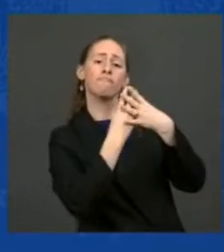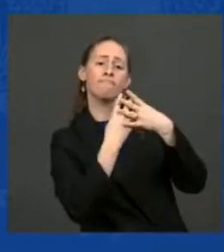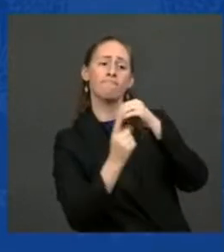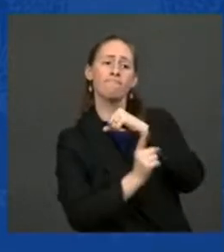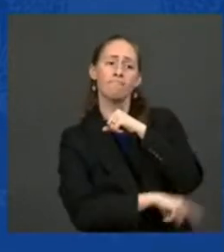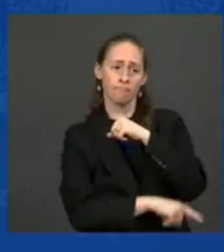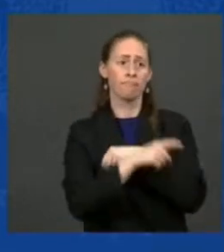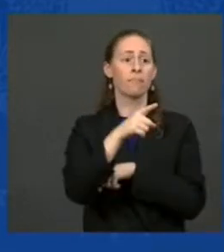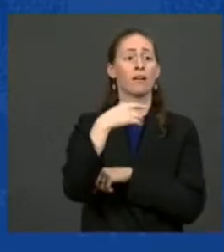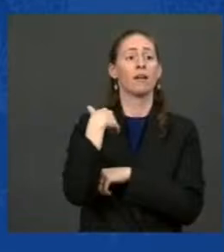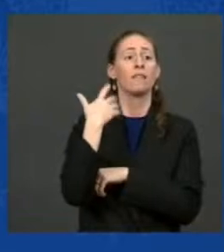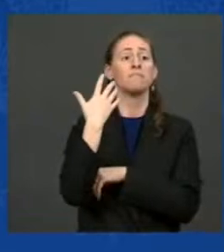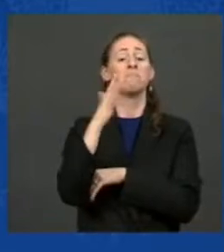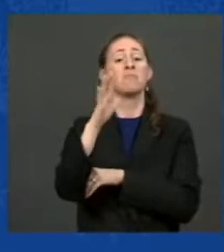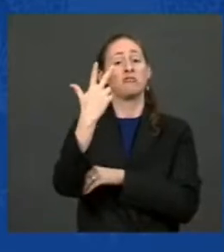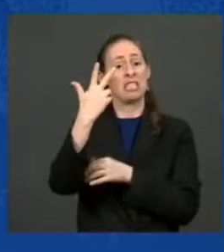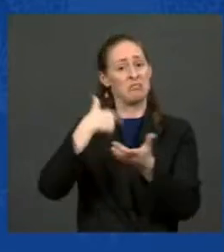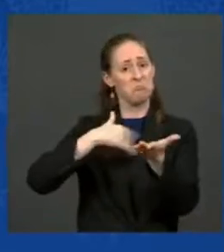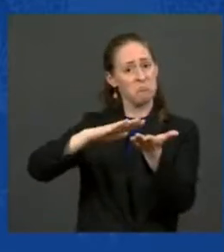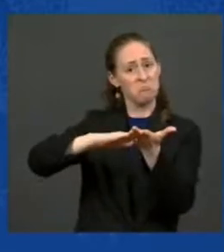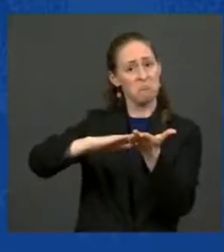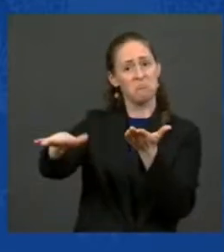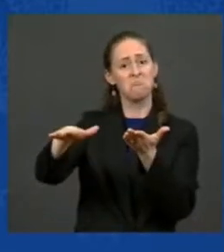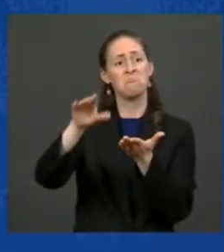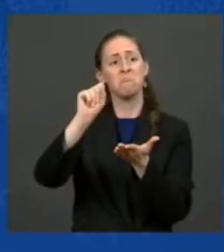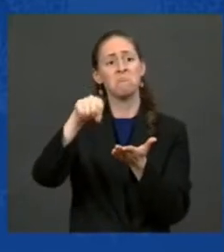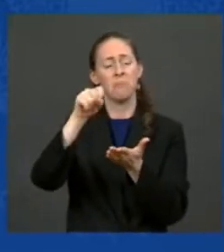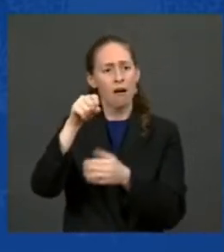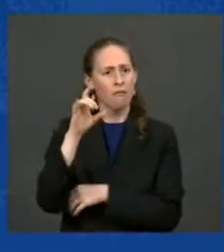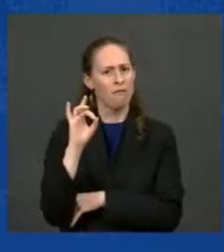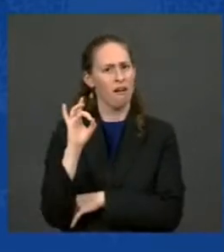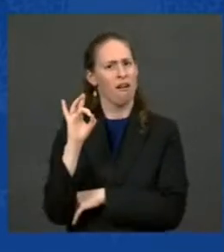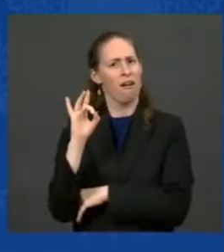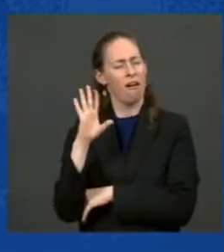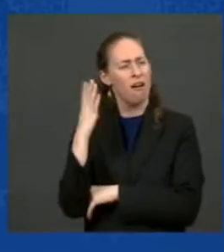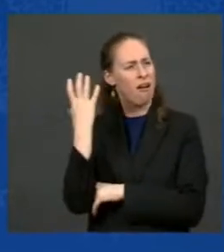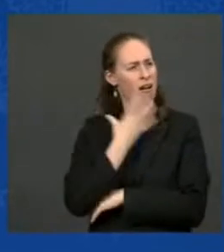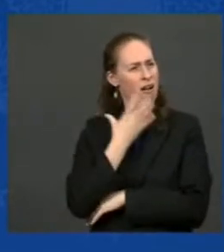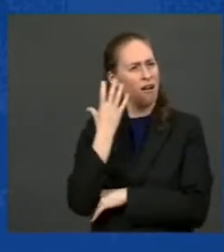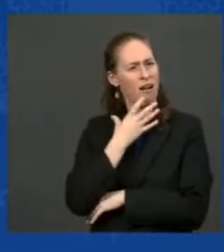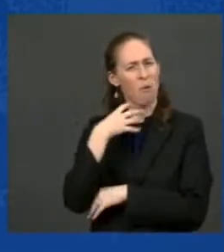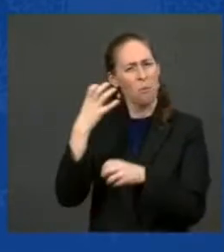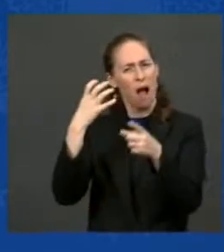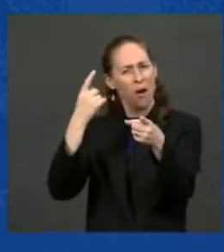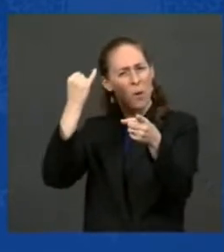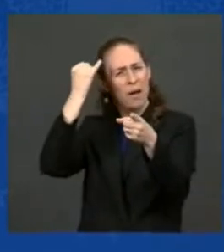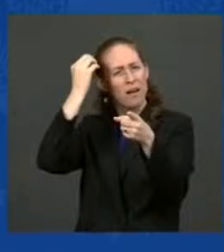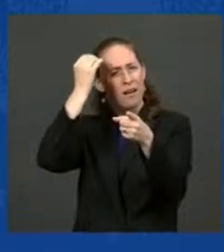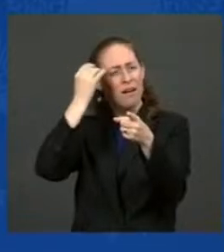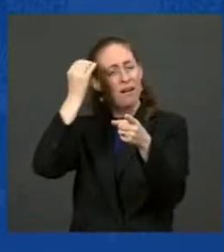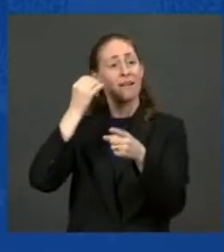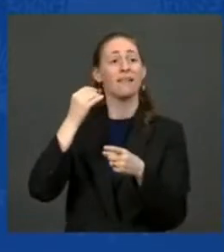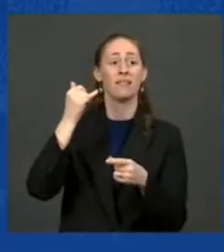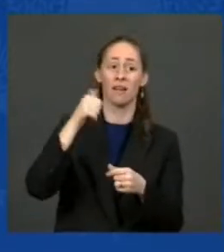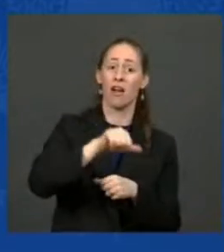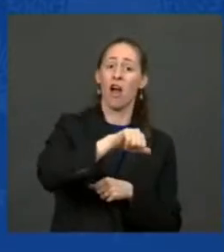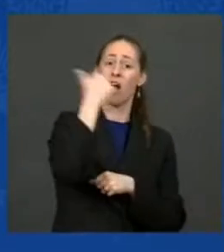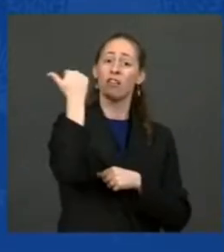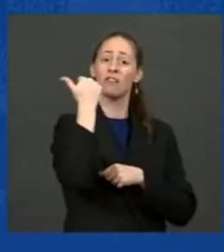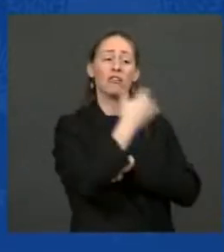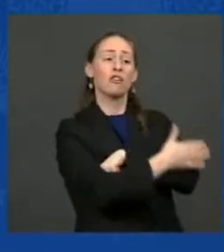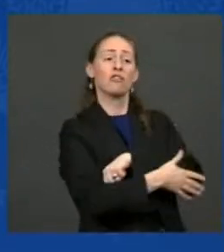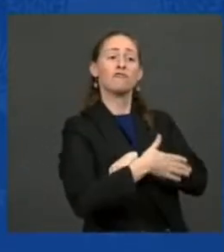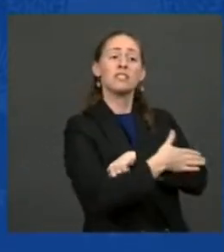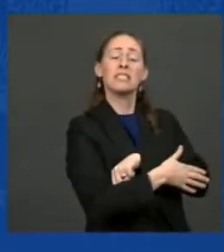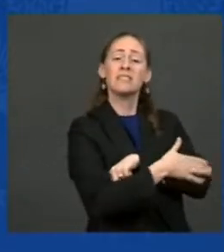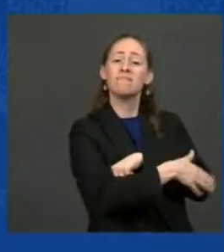acquitted on that day. Who would have ever imagined, if you will, that a trial conducted by 4 nations with highly diverse